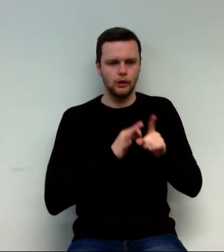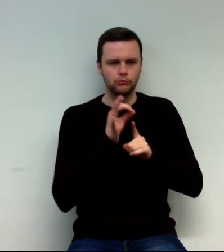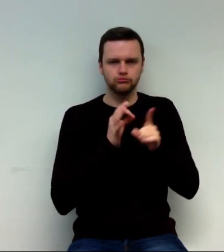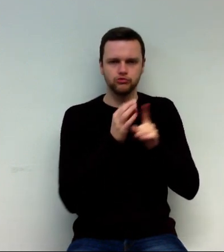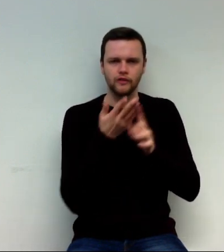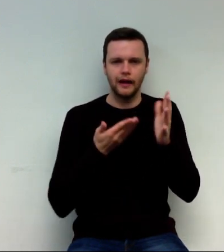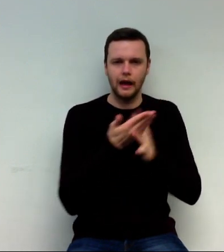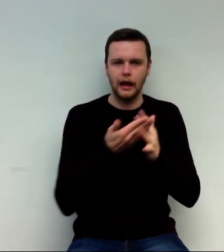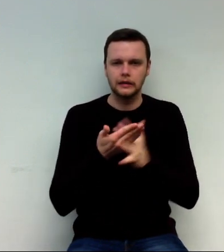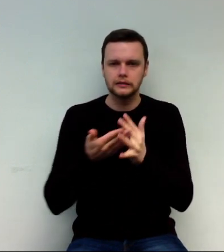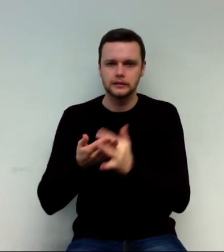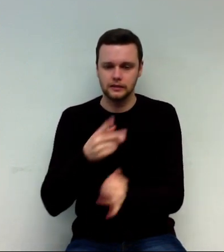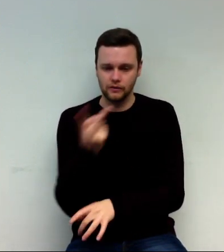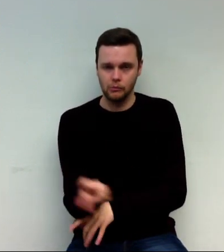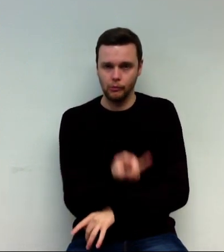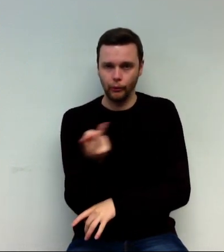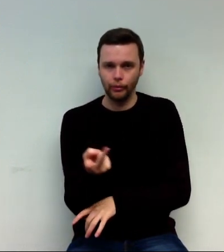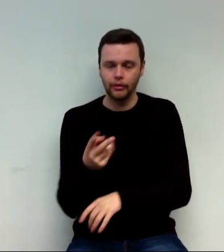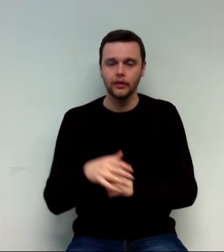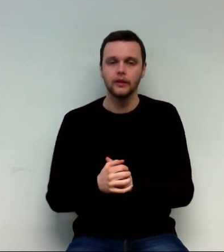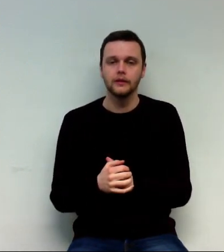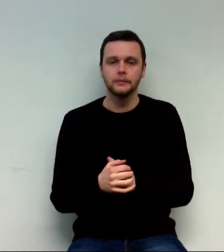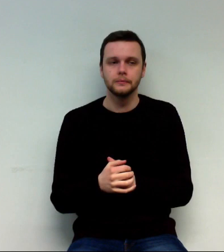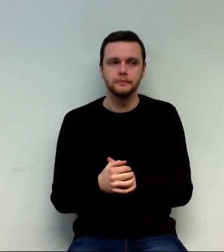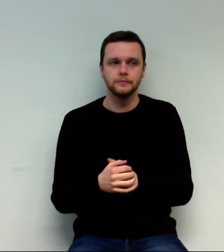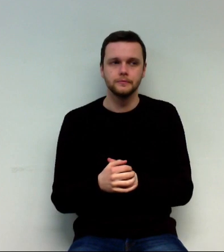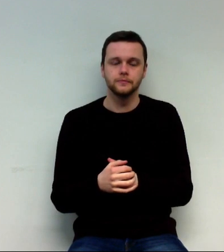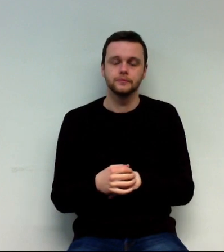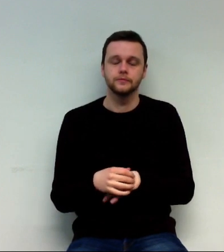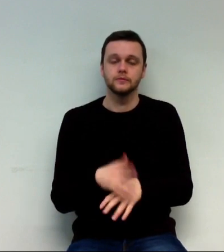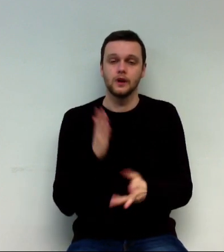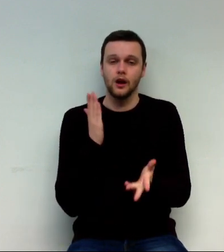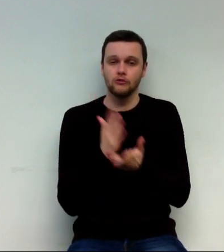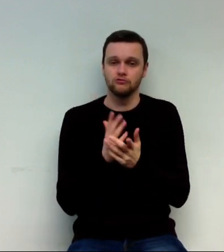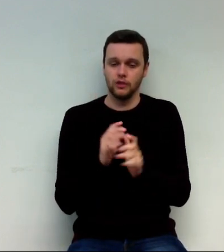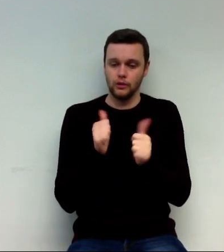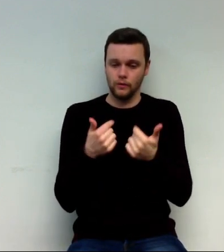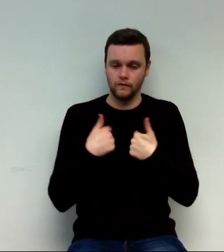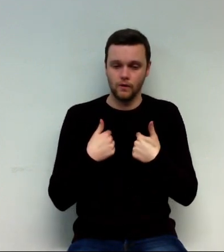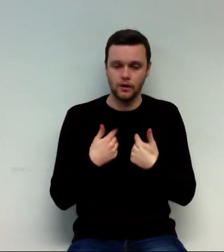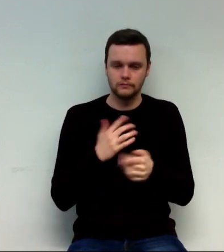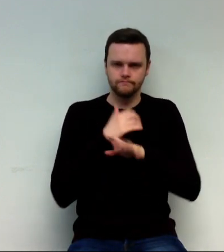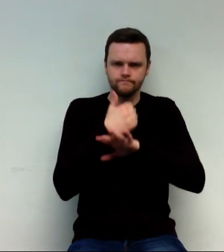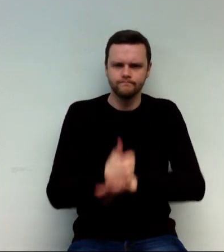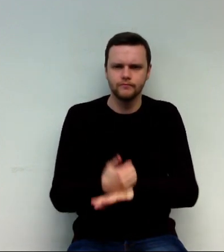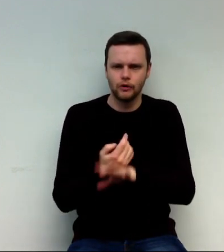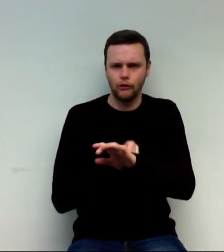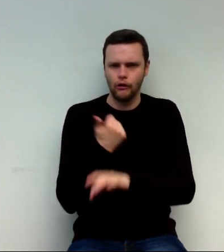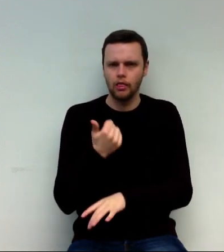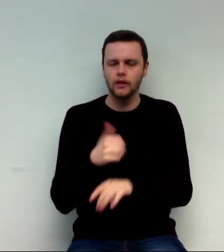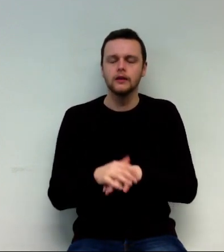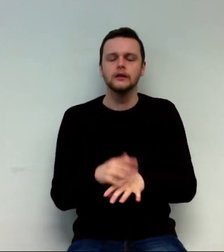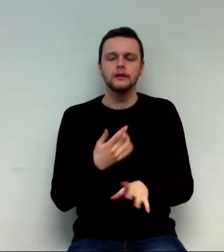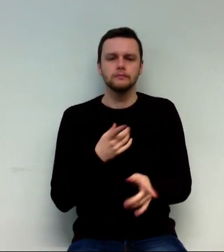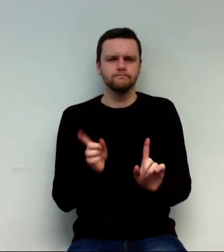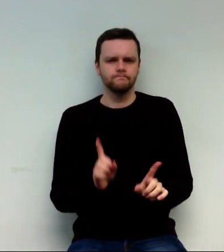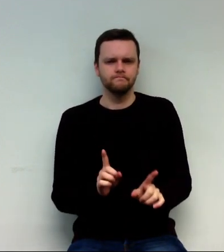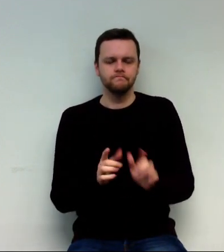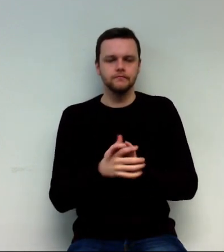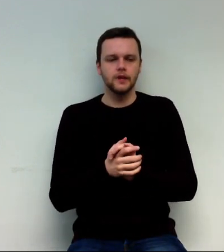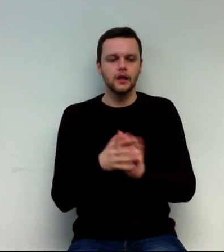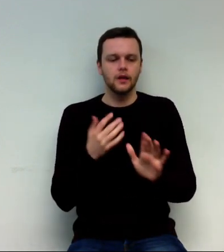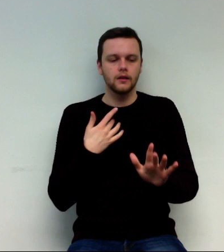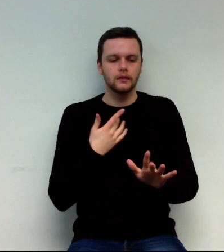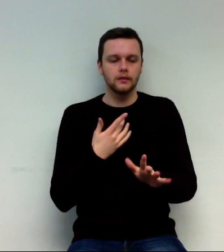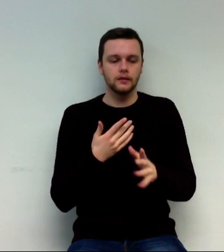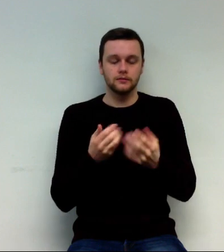access across both those fields. Something that's always really good for us to establish early on is that the Fringe